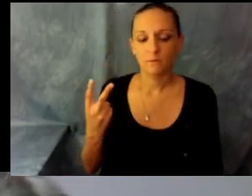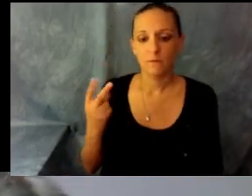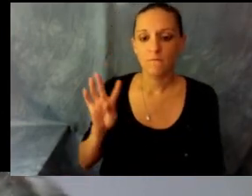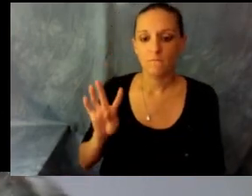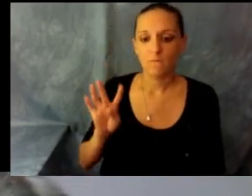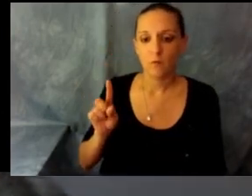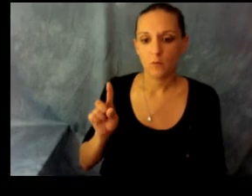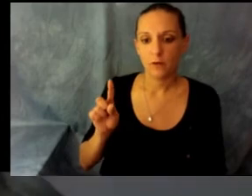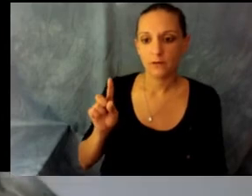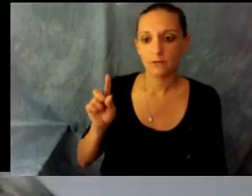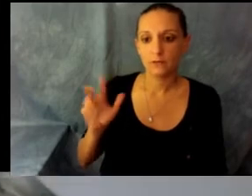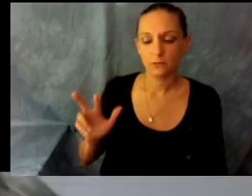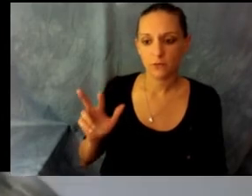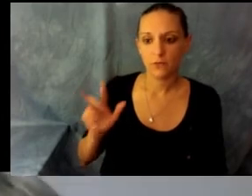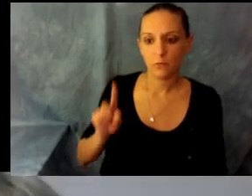512-413-1875.